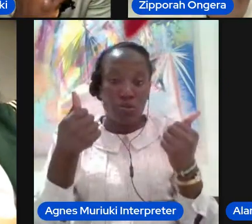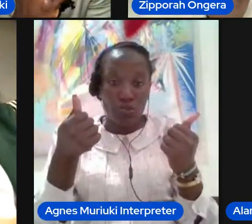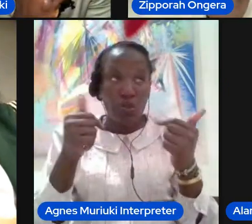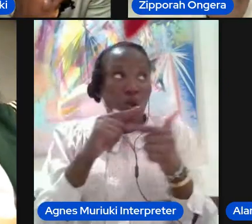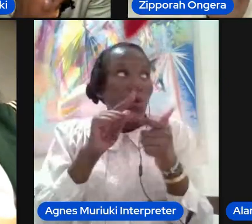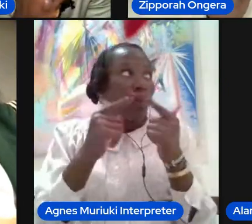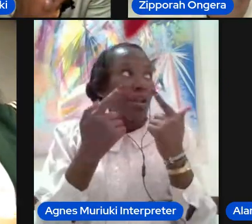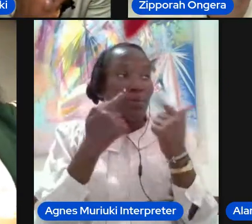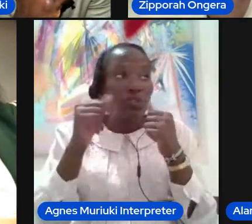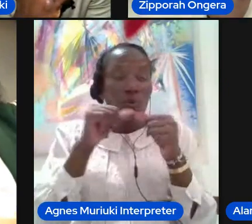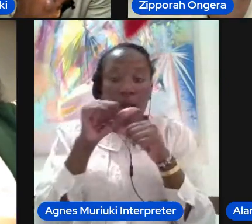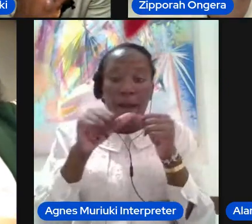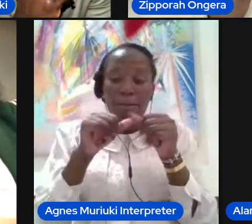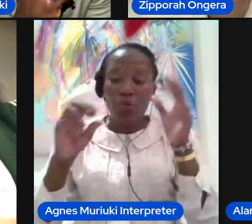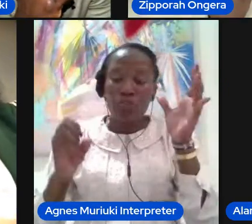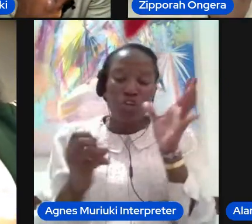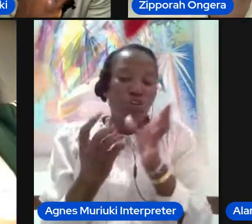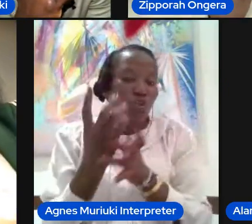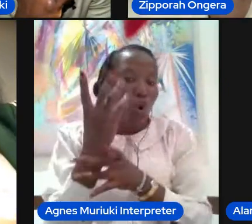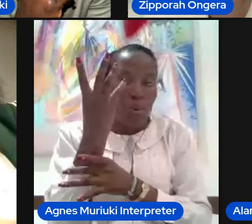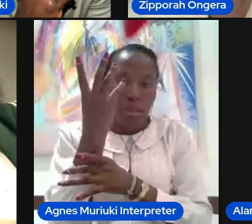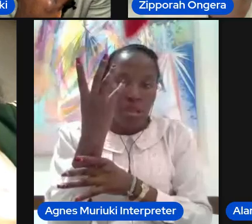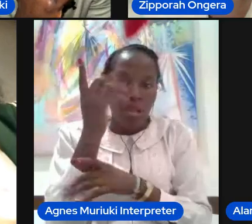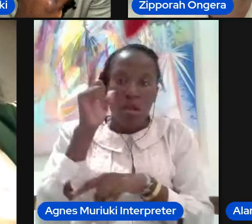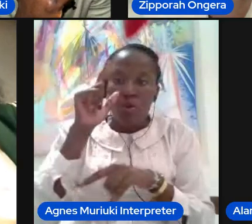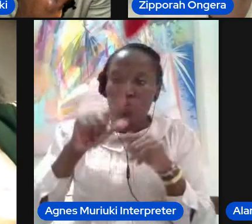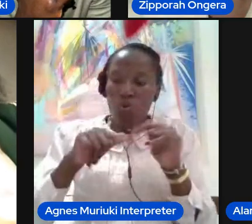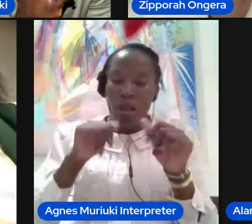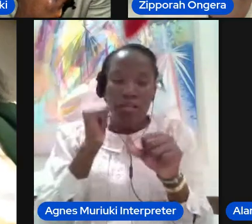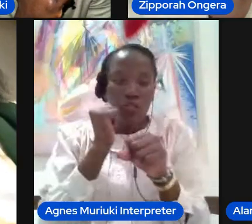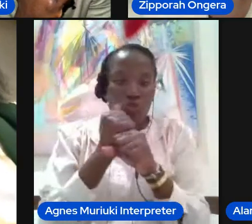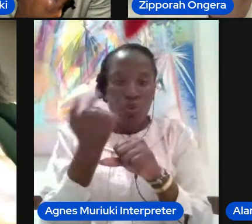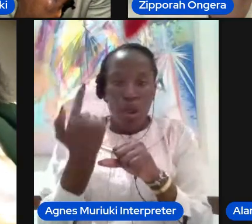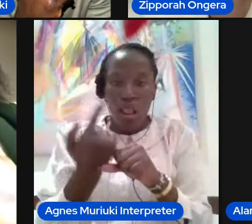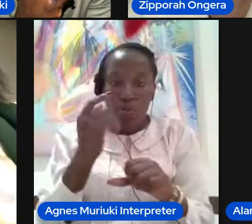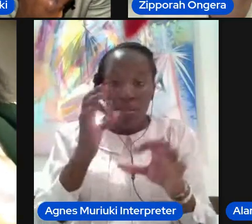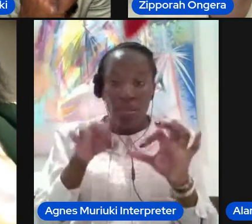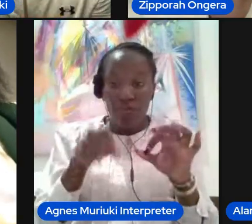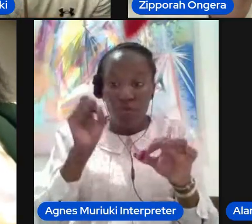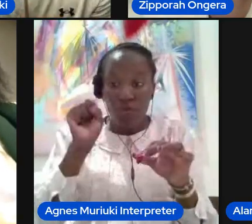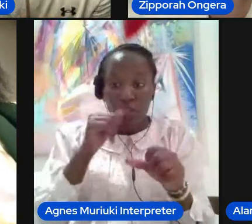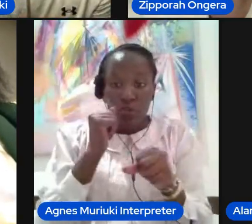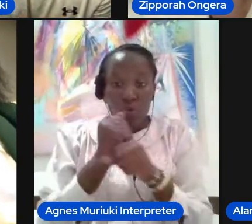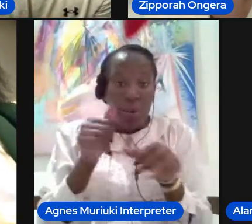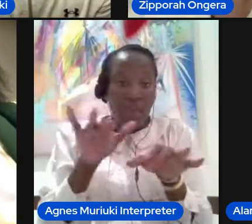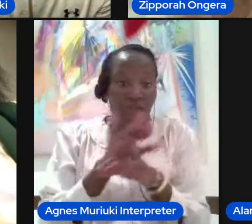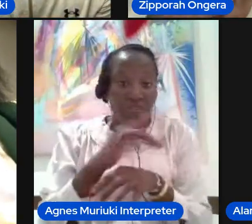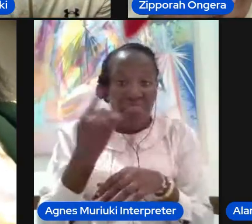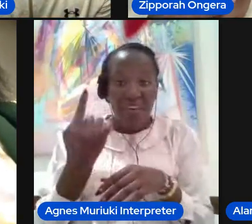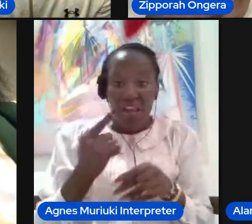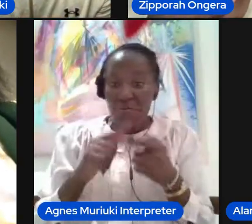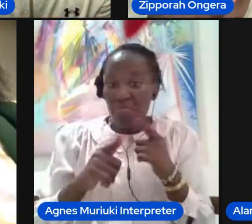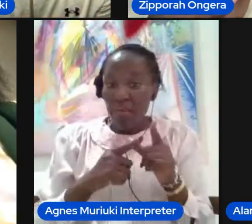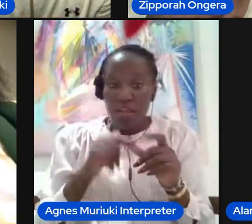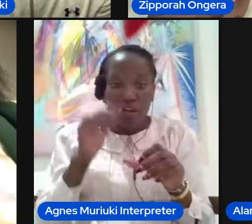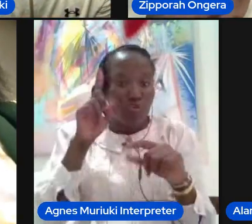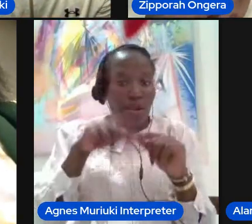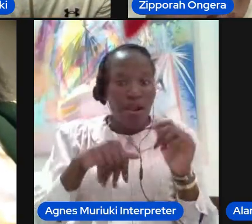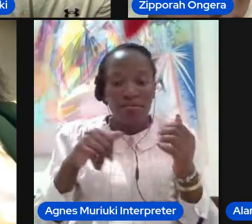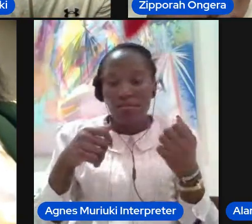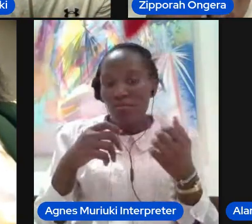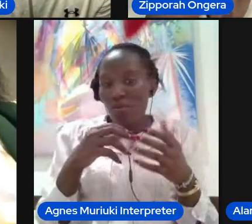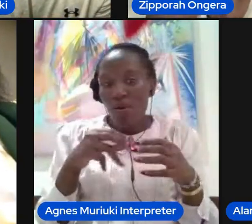You can't do it alone, honestly. If you have to do everything by yourself, trust me, some of us will not even be here. And fact is,